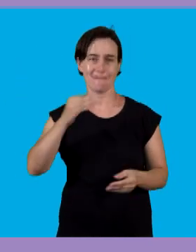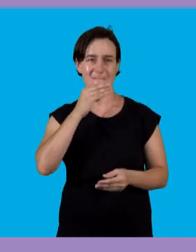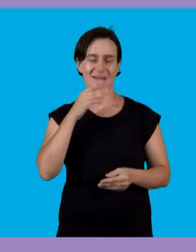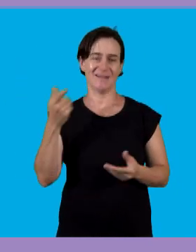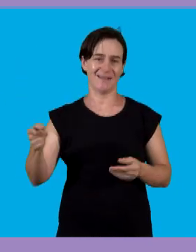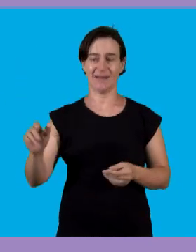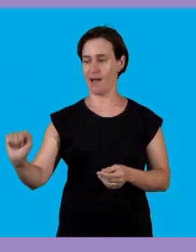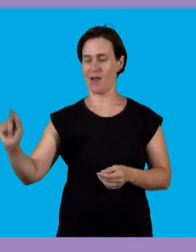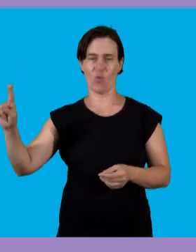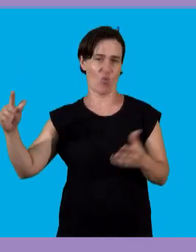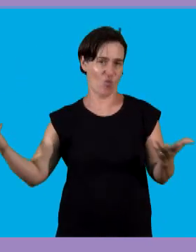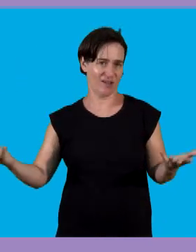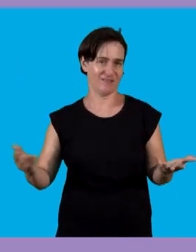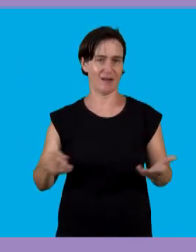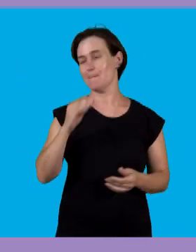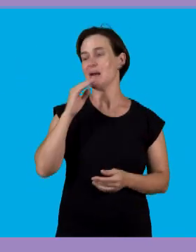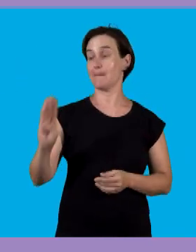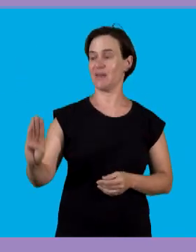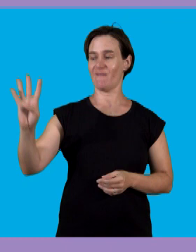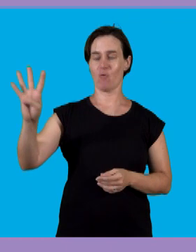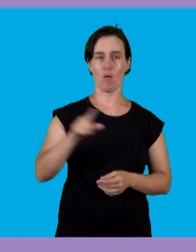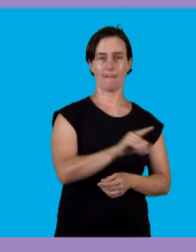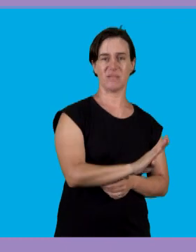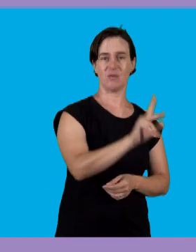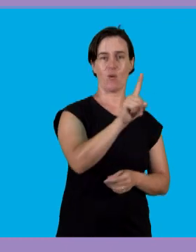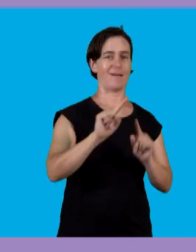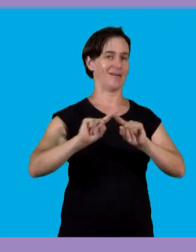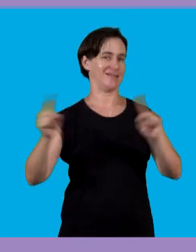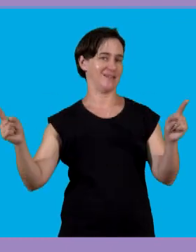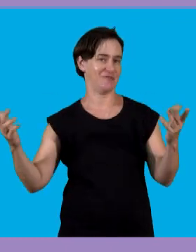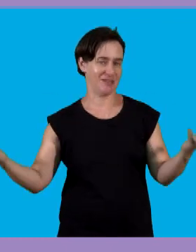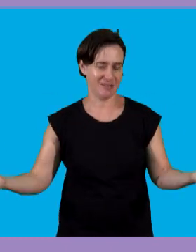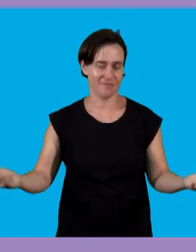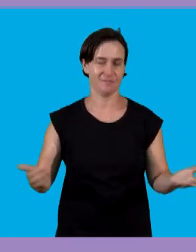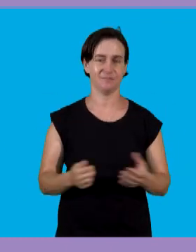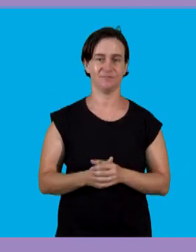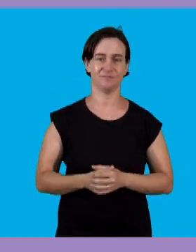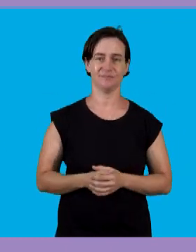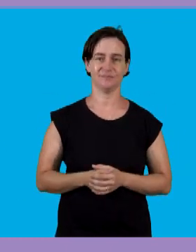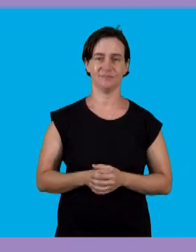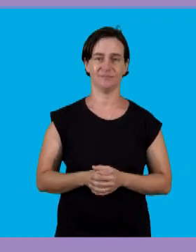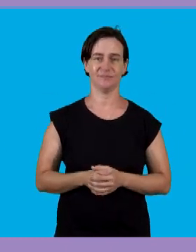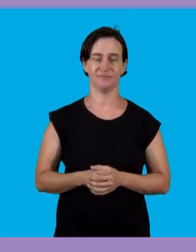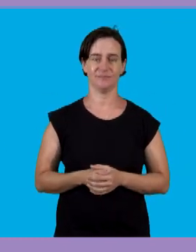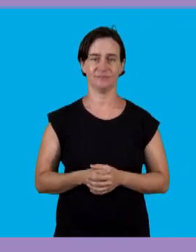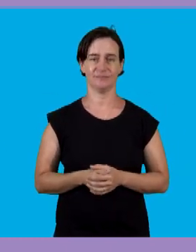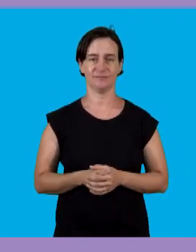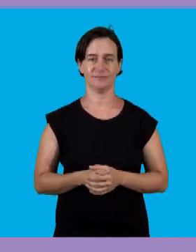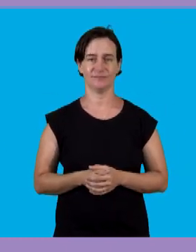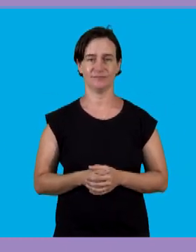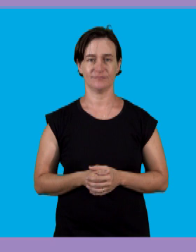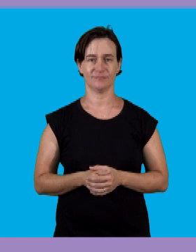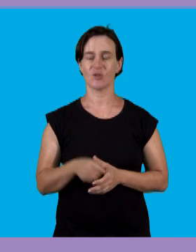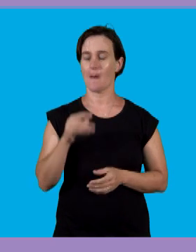exponent 1, but the b's do not have the same exponent. Here we have an exponent 1, and in the second term there we have an exponent